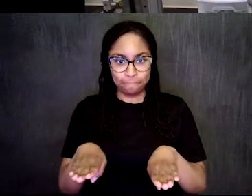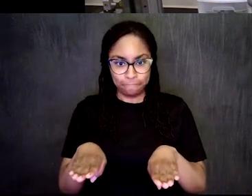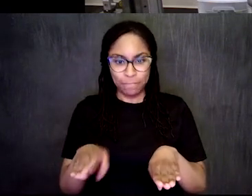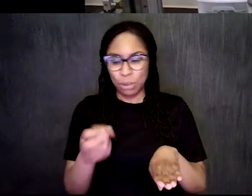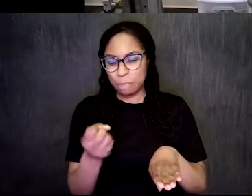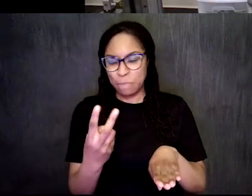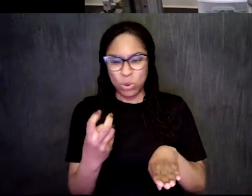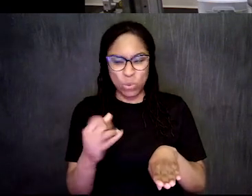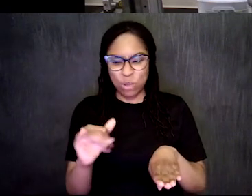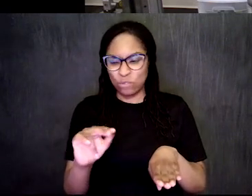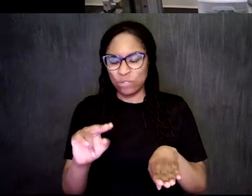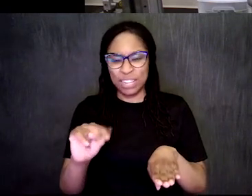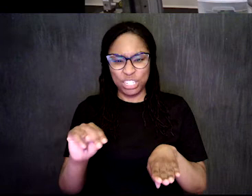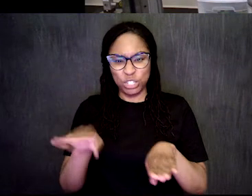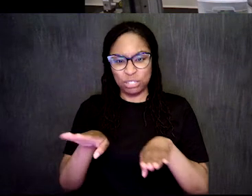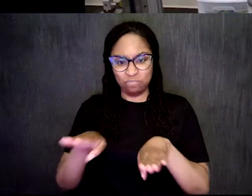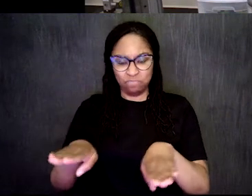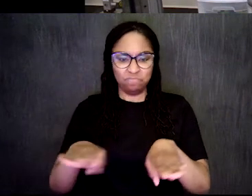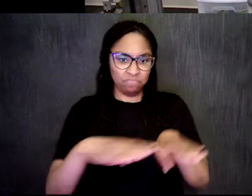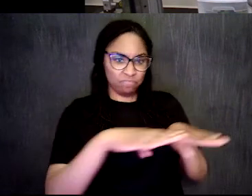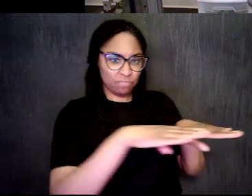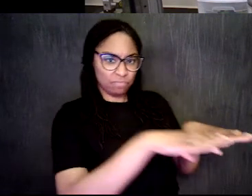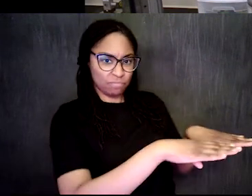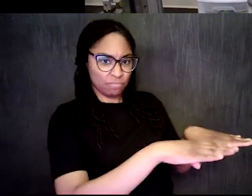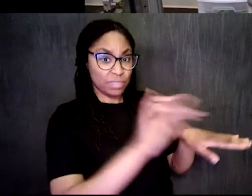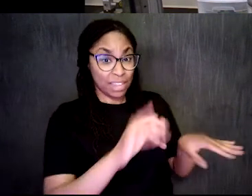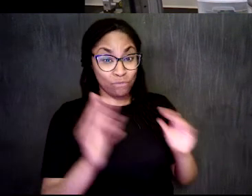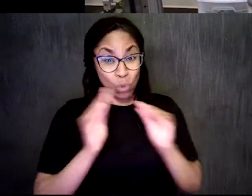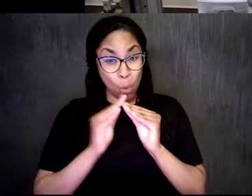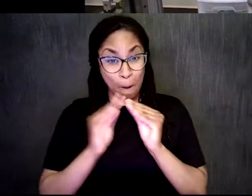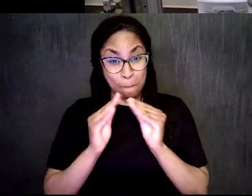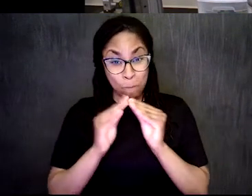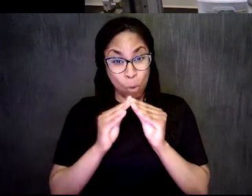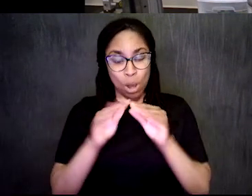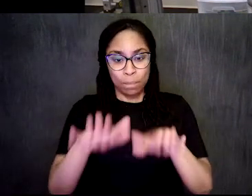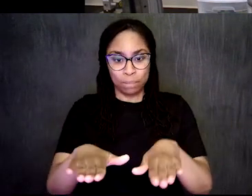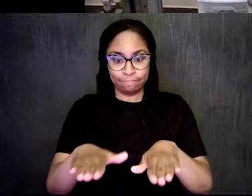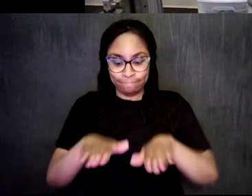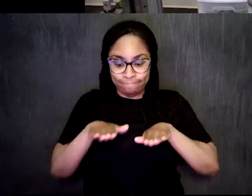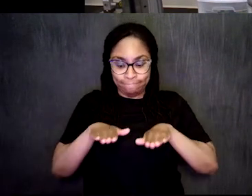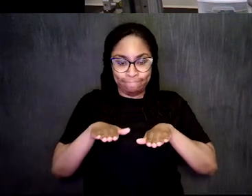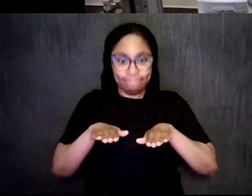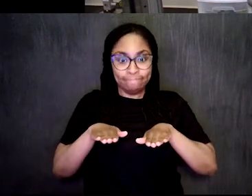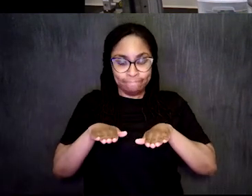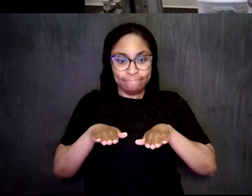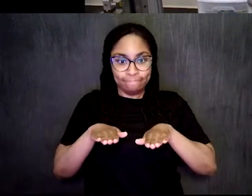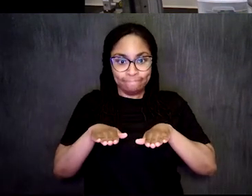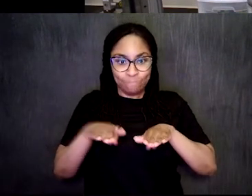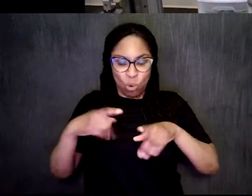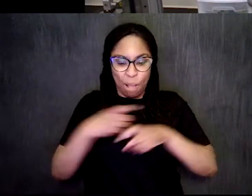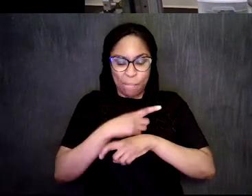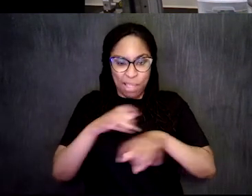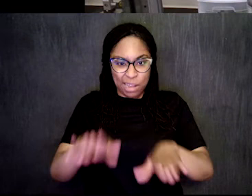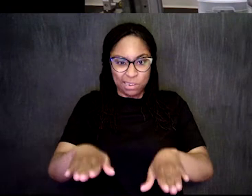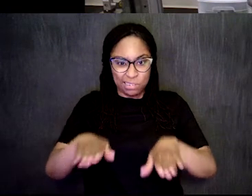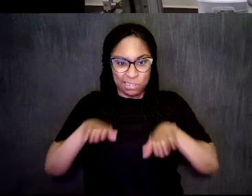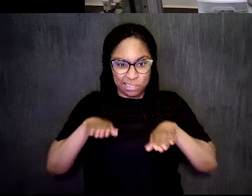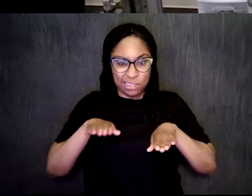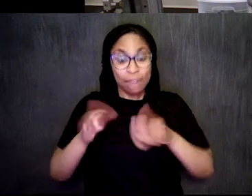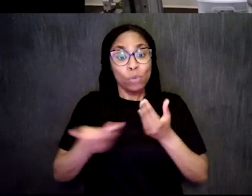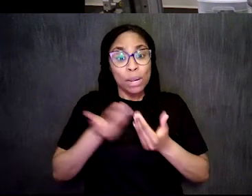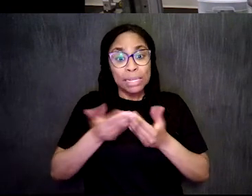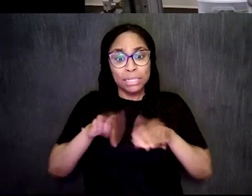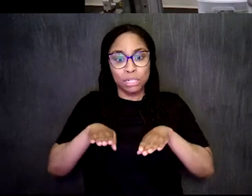and then your feet should be about 12 inches away or so from your hips. If you want to make it more difficult, try to bring your feet closer to your